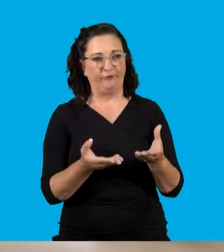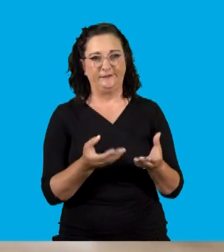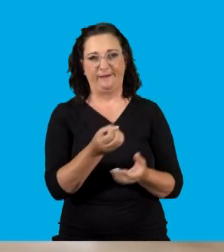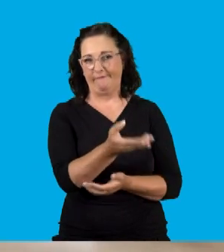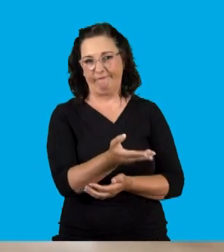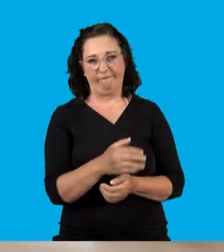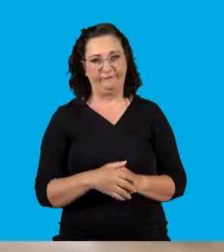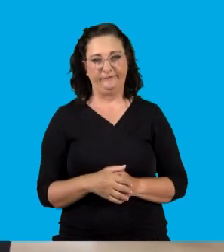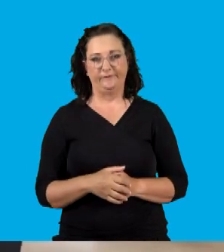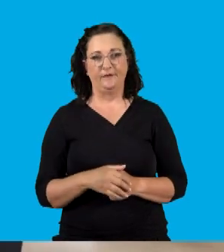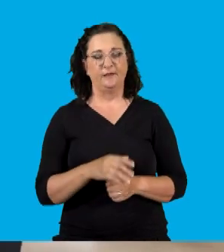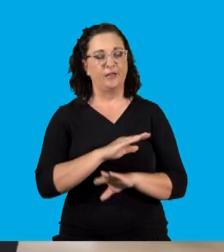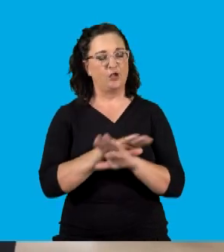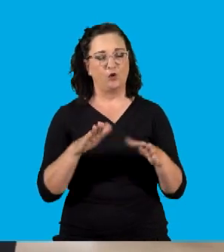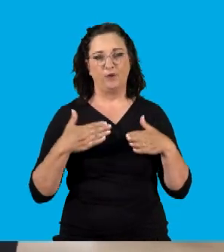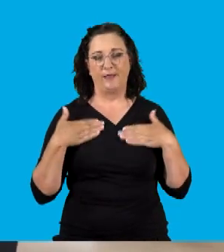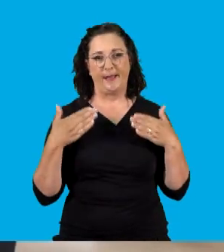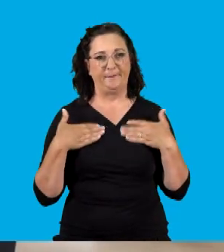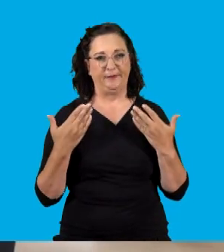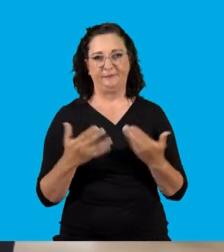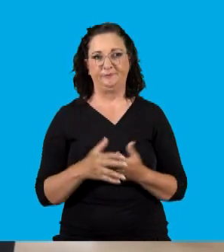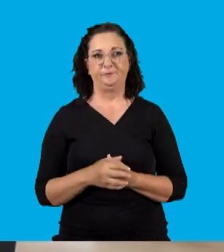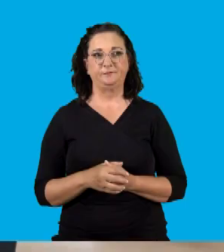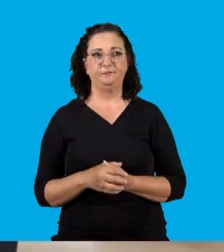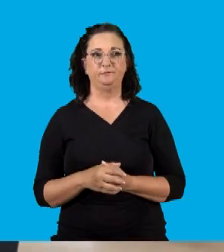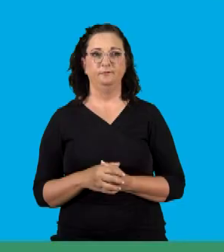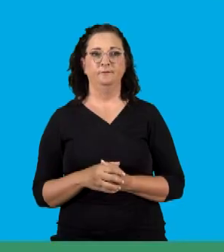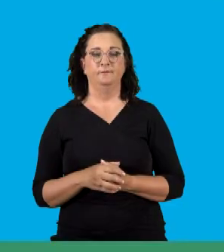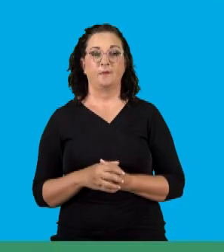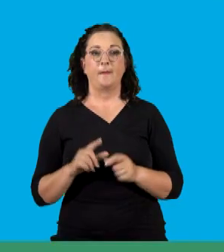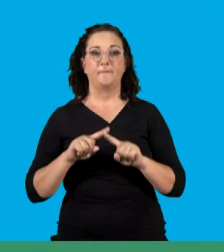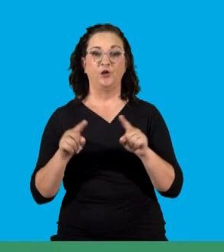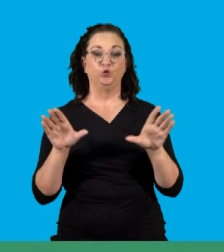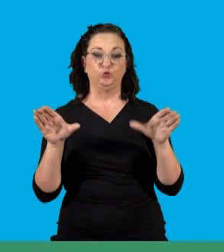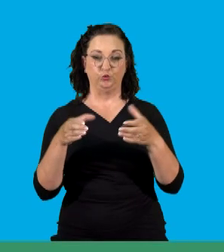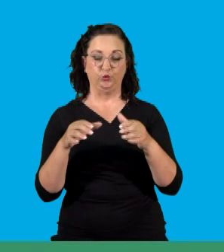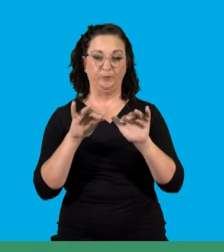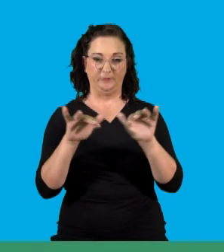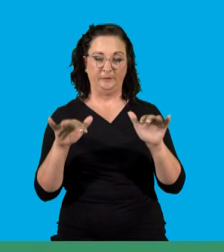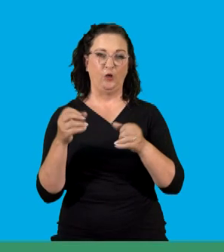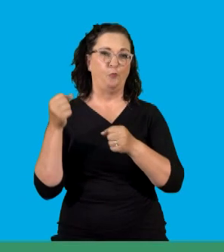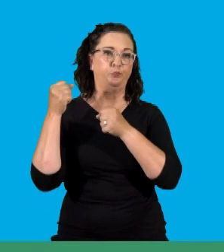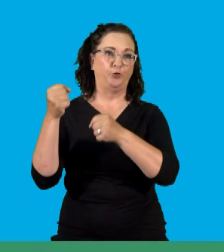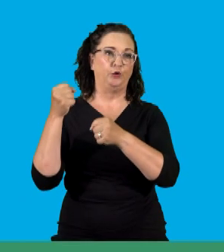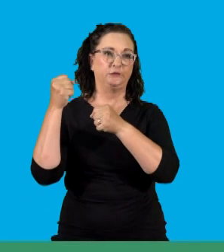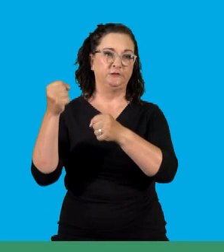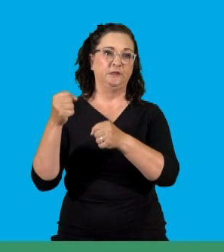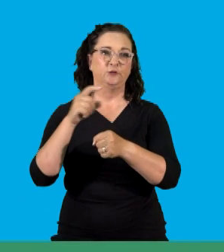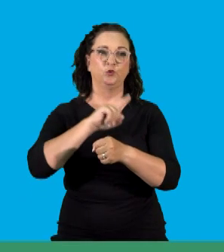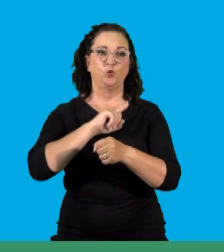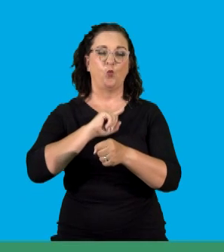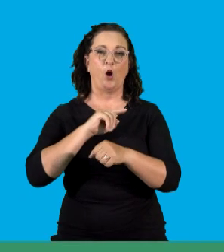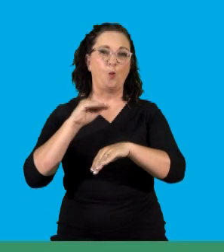that's political disturbance. Unhappy community members. It is when a group of people protest against